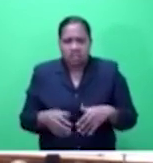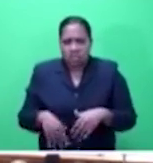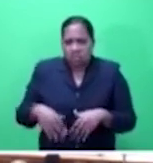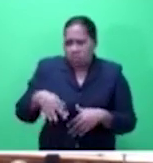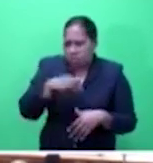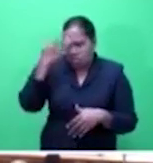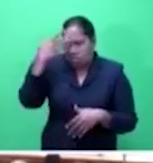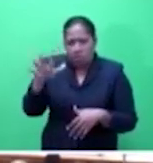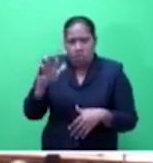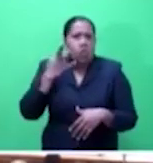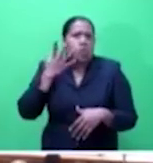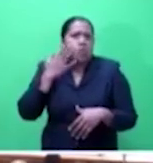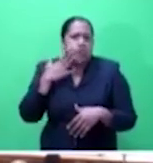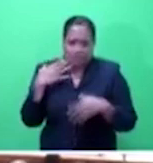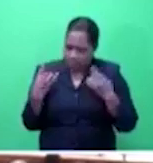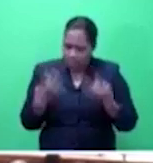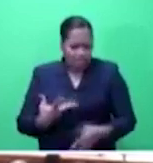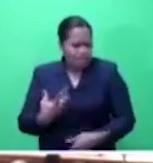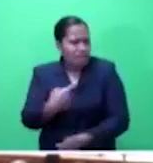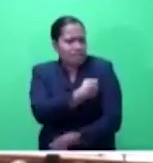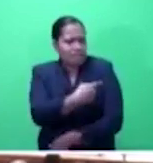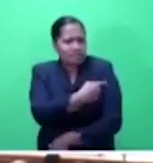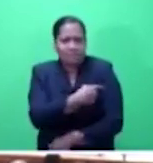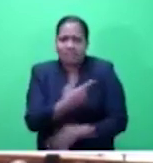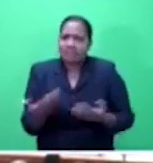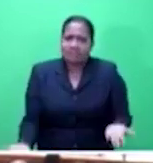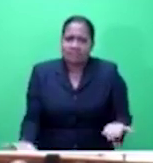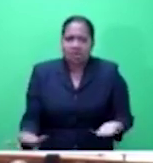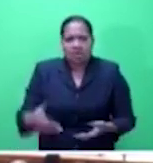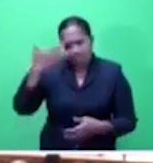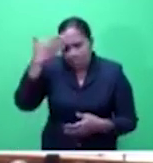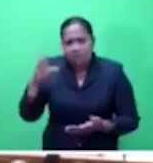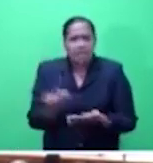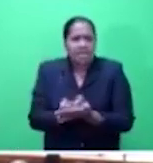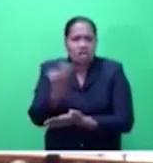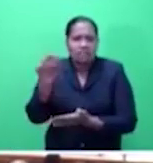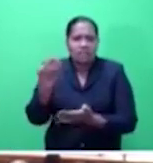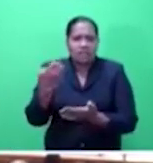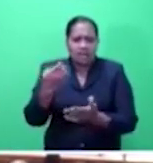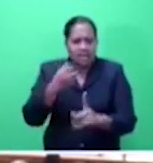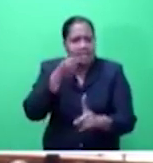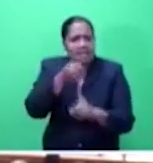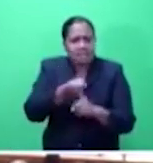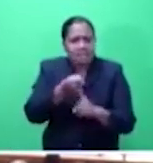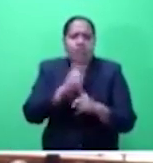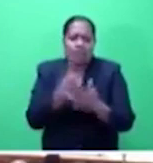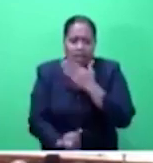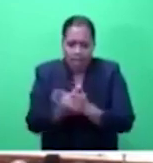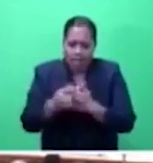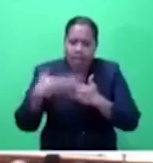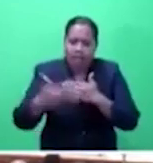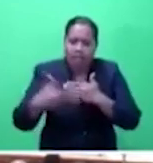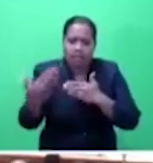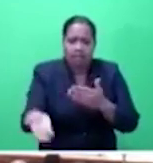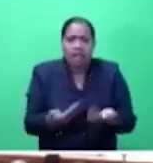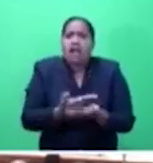ready. We don't know how deep the economic impacts will be. We don't know how many around the world will die. We don't know